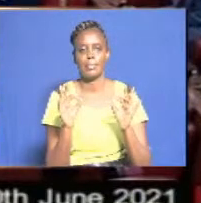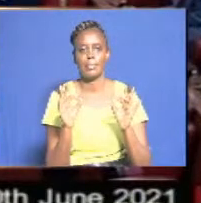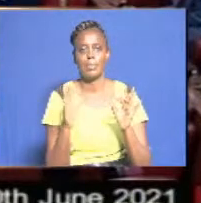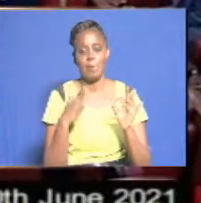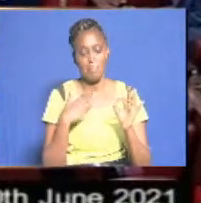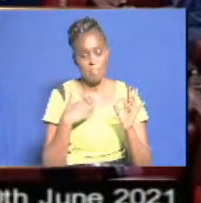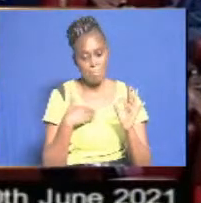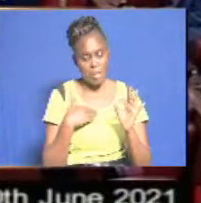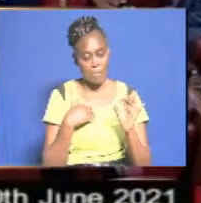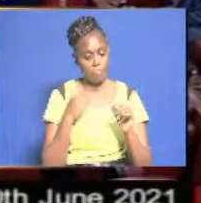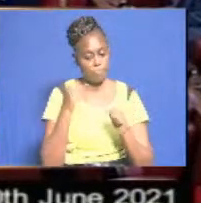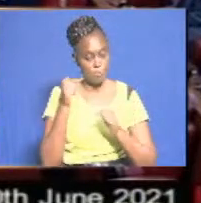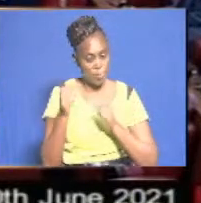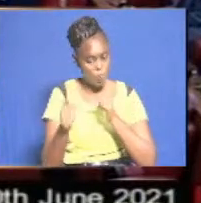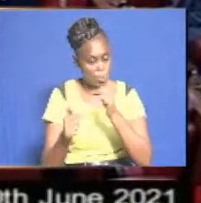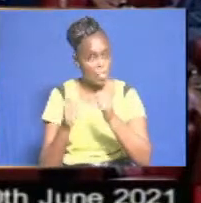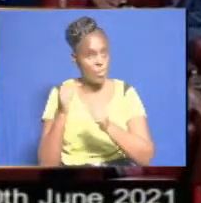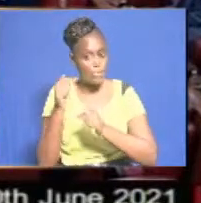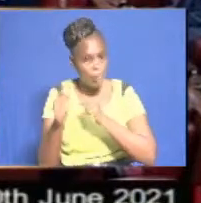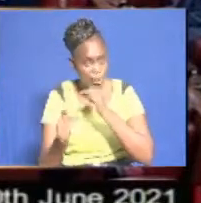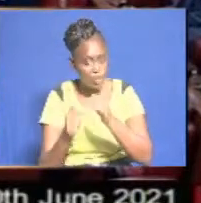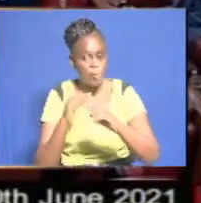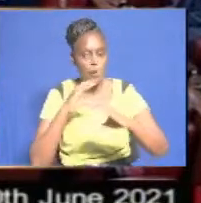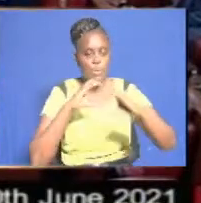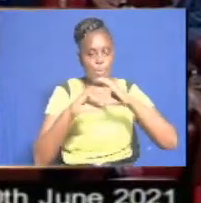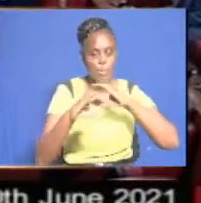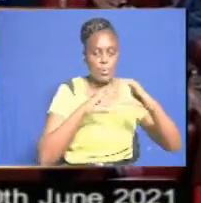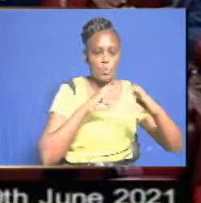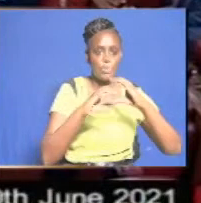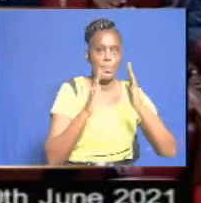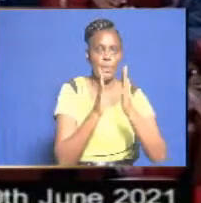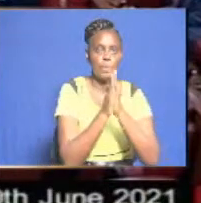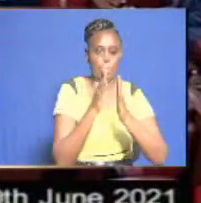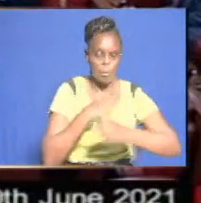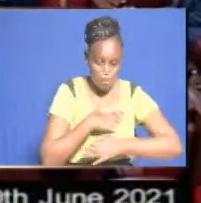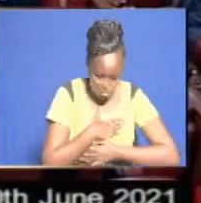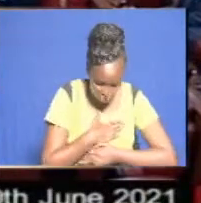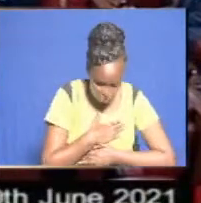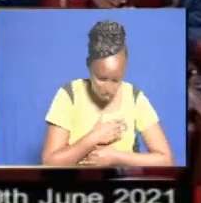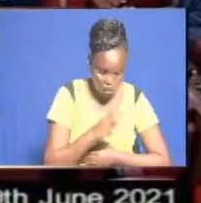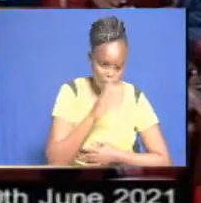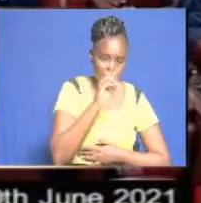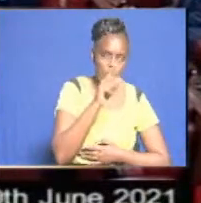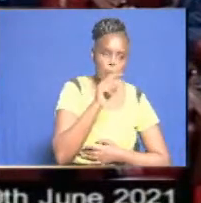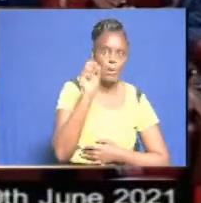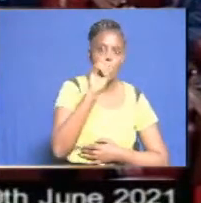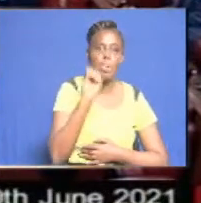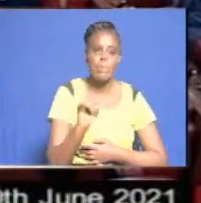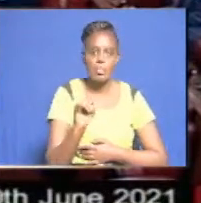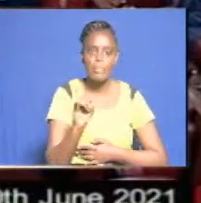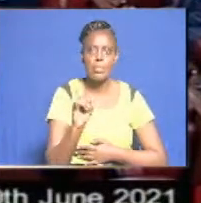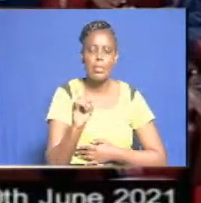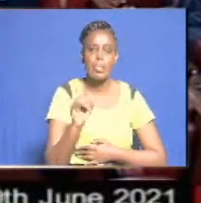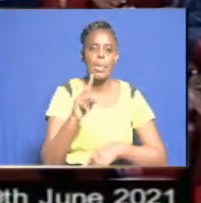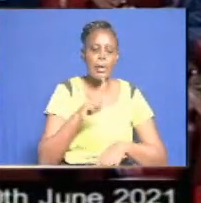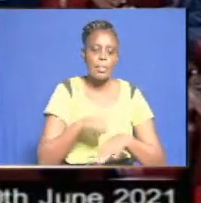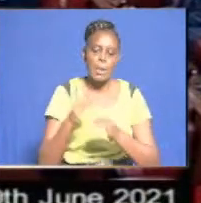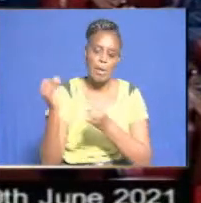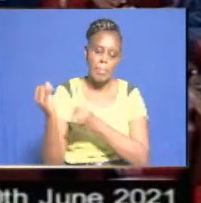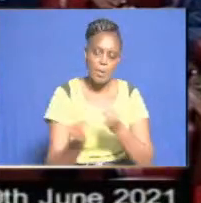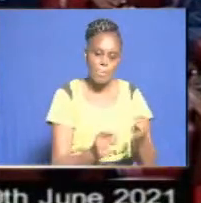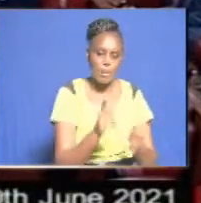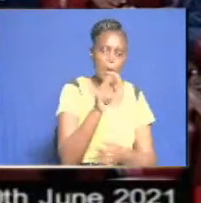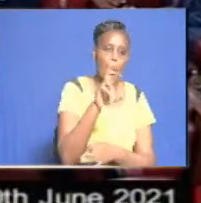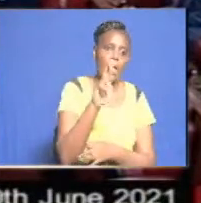been in constant communication with him. He himself came to me, and he told me when we had invited KRA to come and